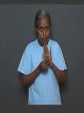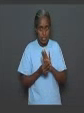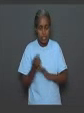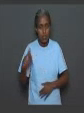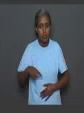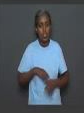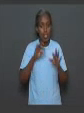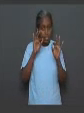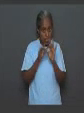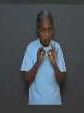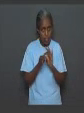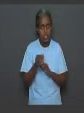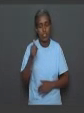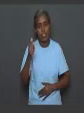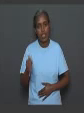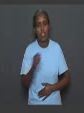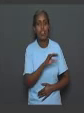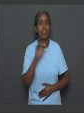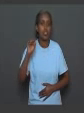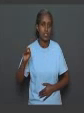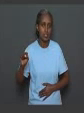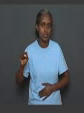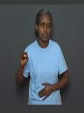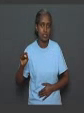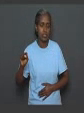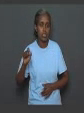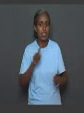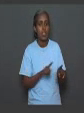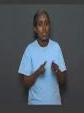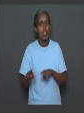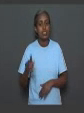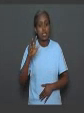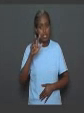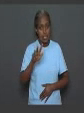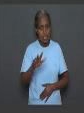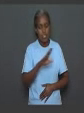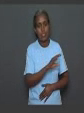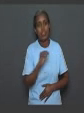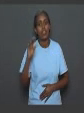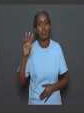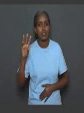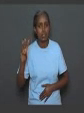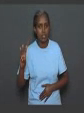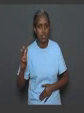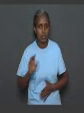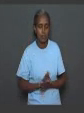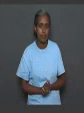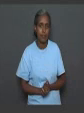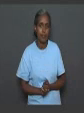can define A and S as 3 and 6.